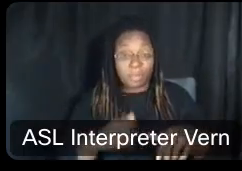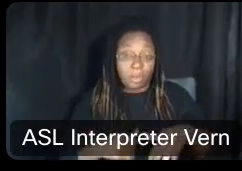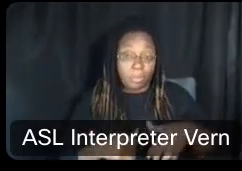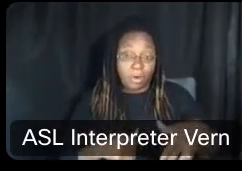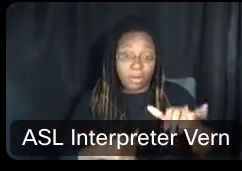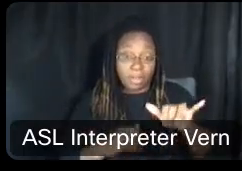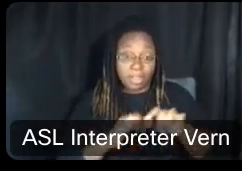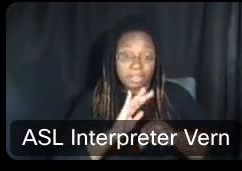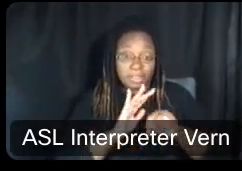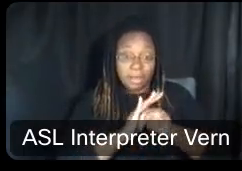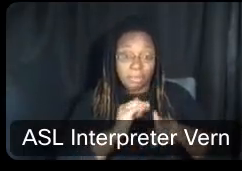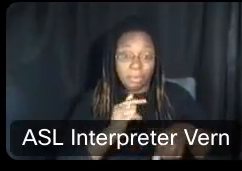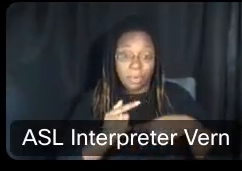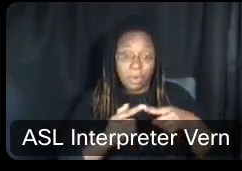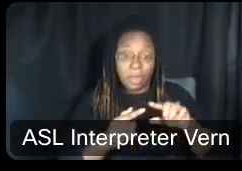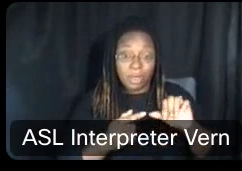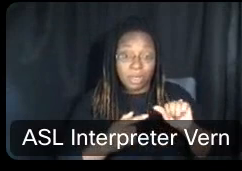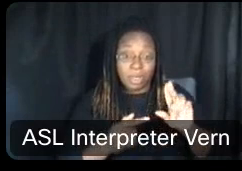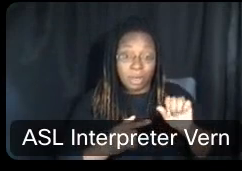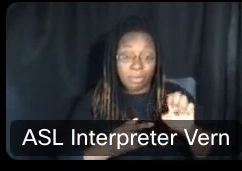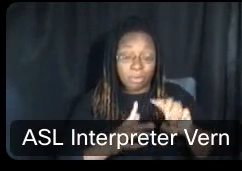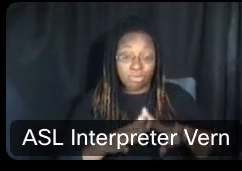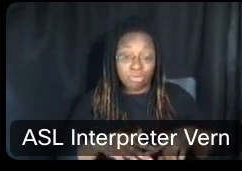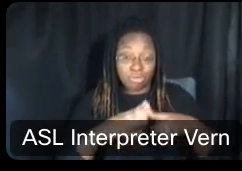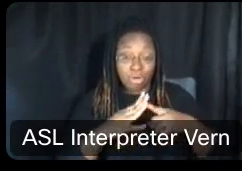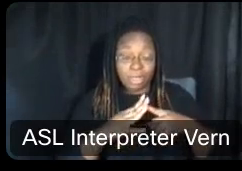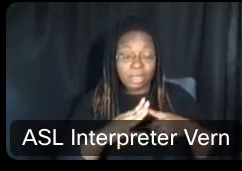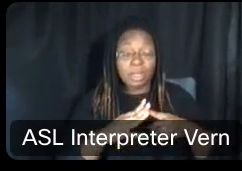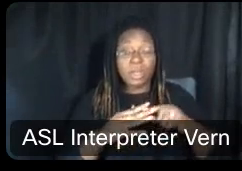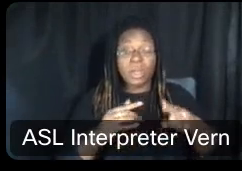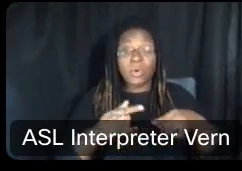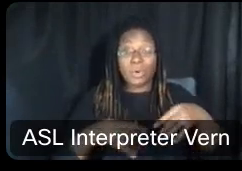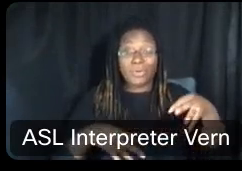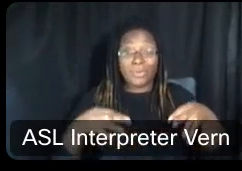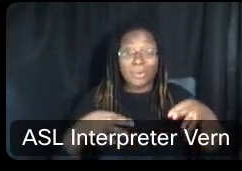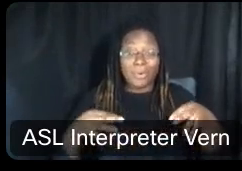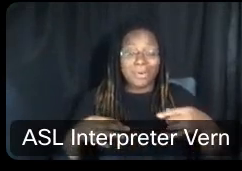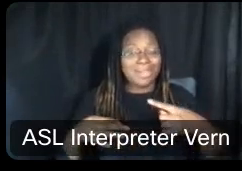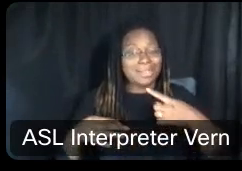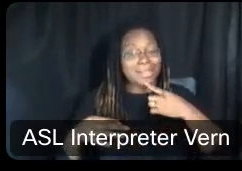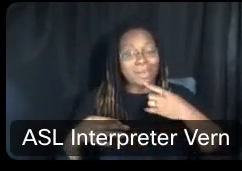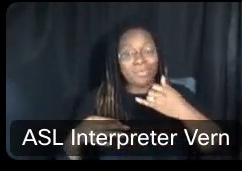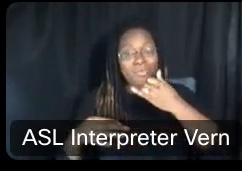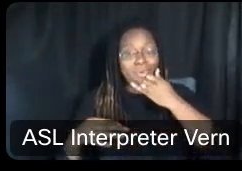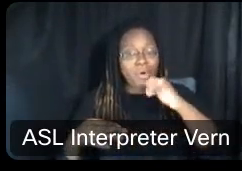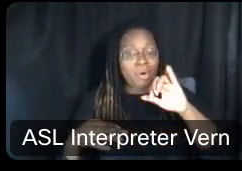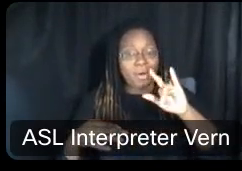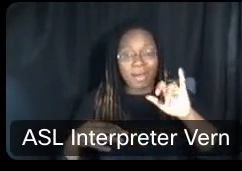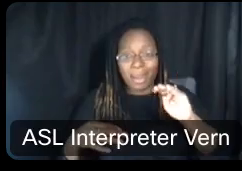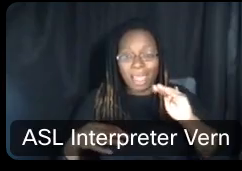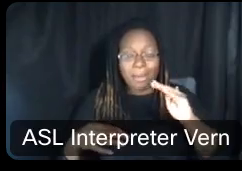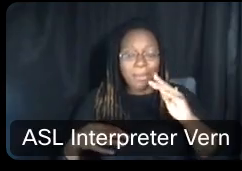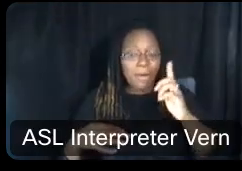time of abuse had false claims made against them about mental health or substance use from